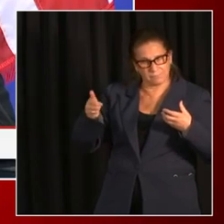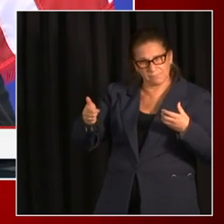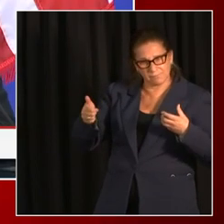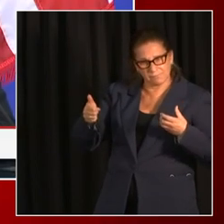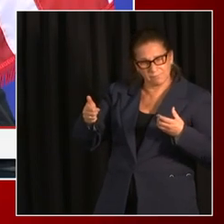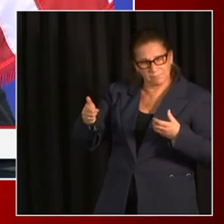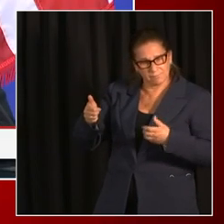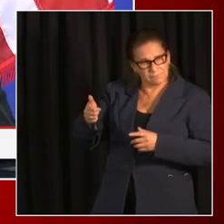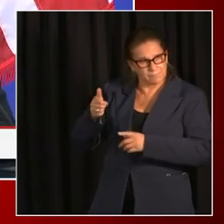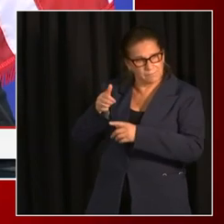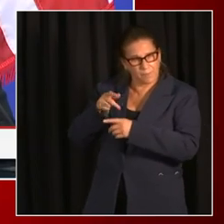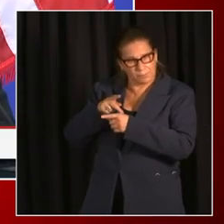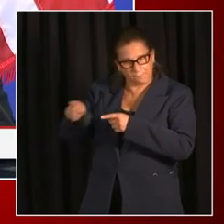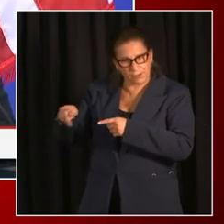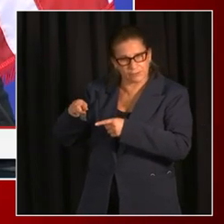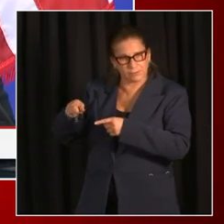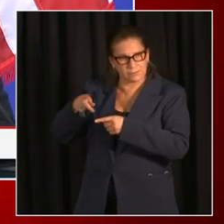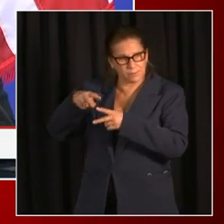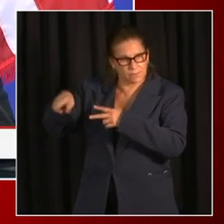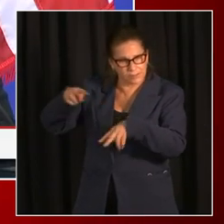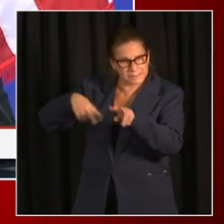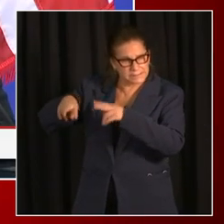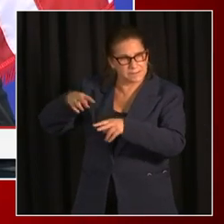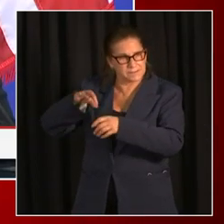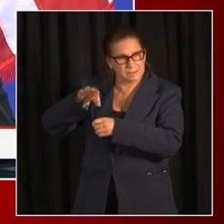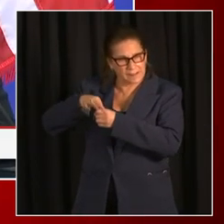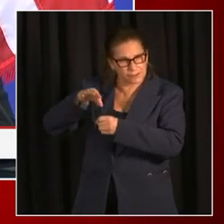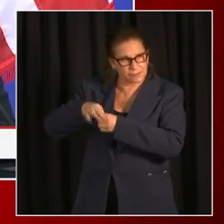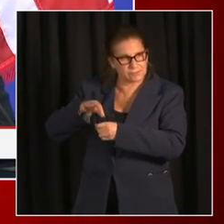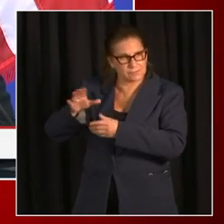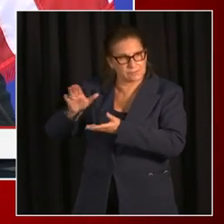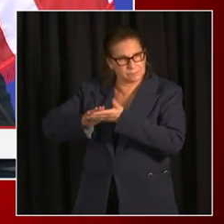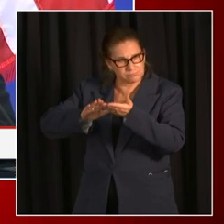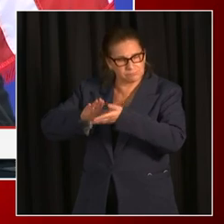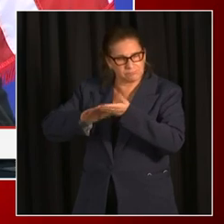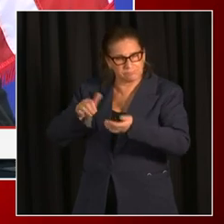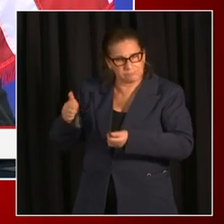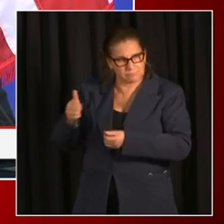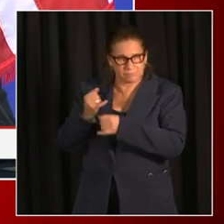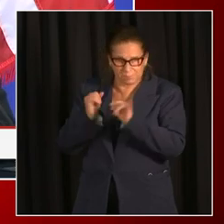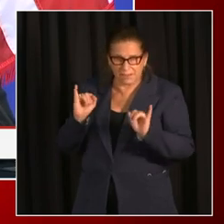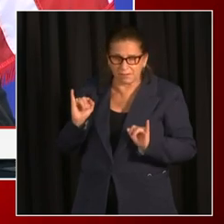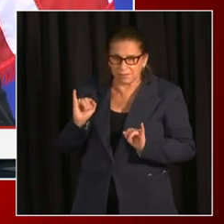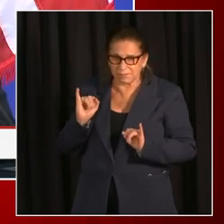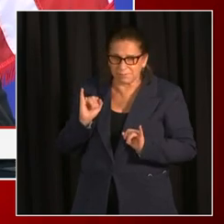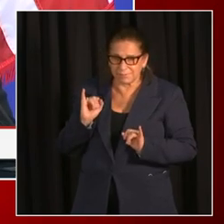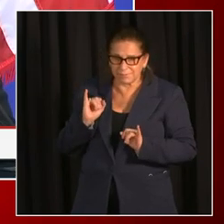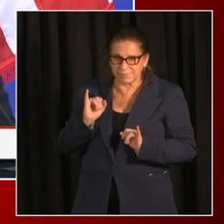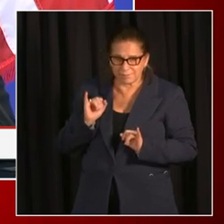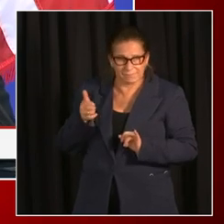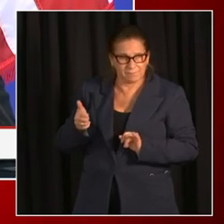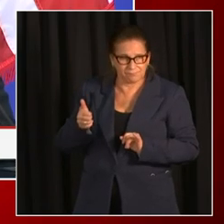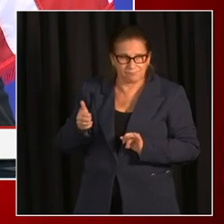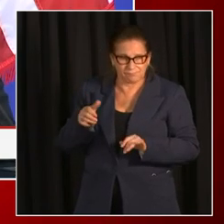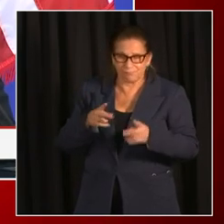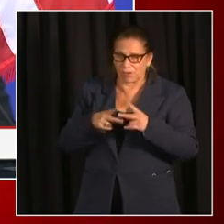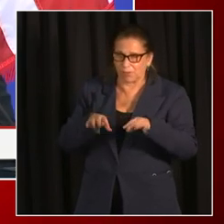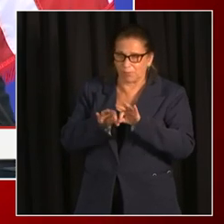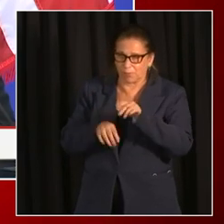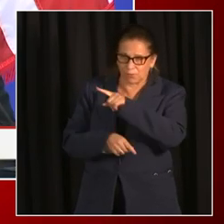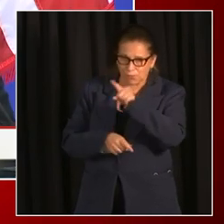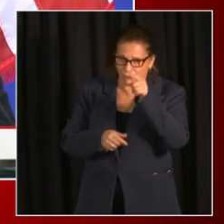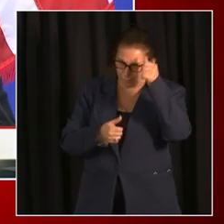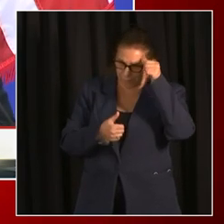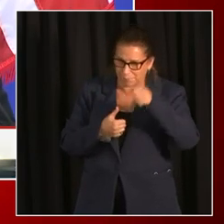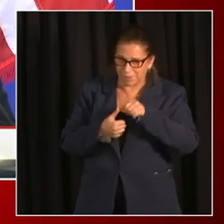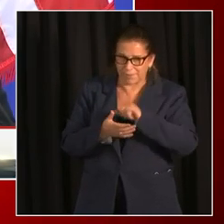the professionals who run the election. And that's important. That's important because, you know, all